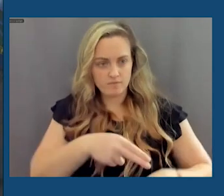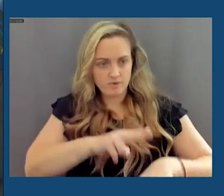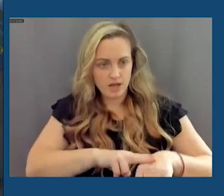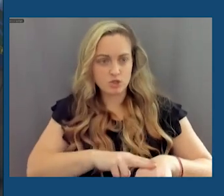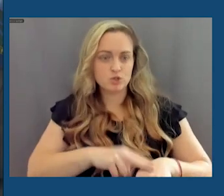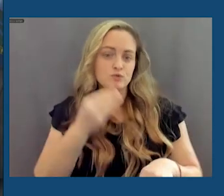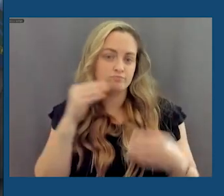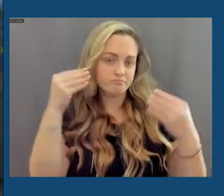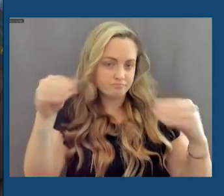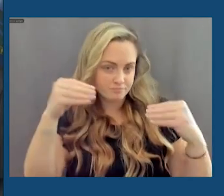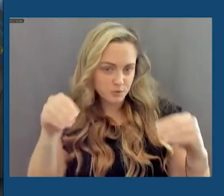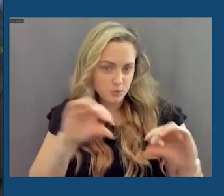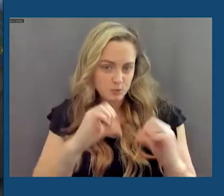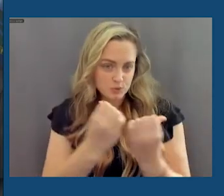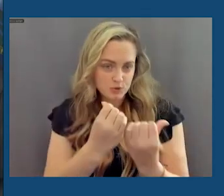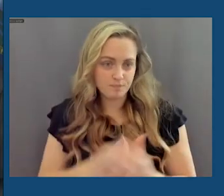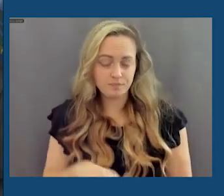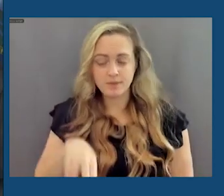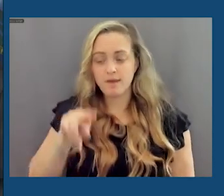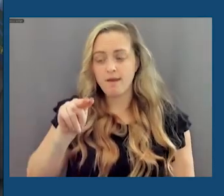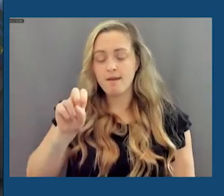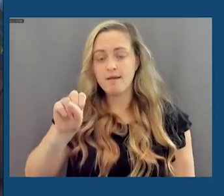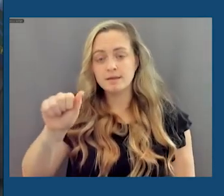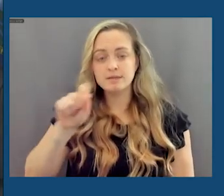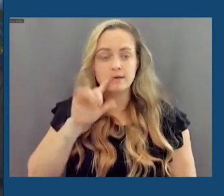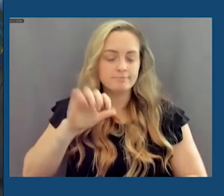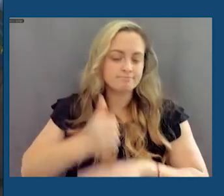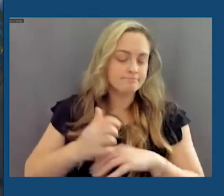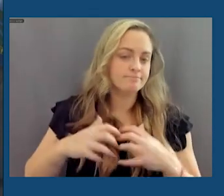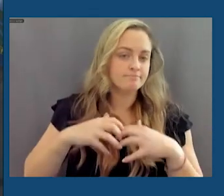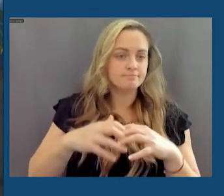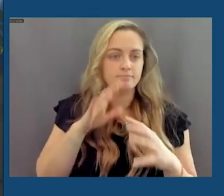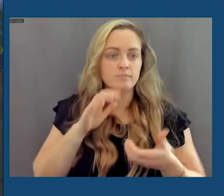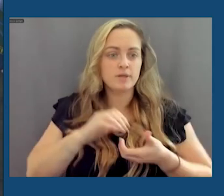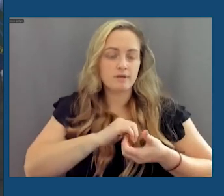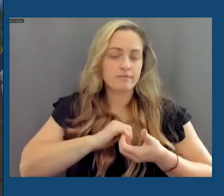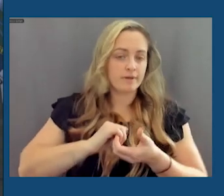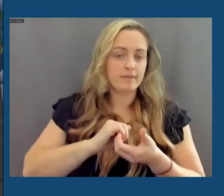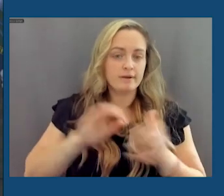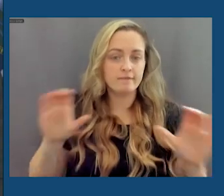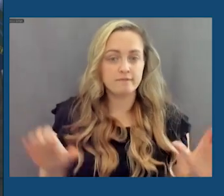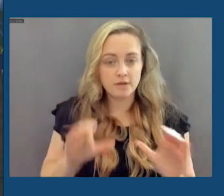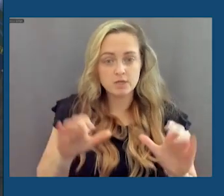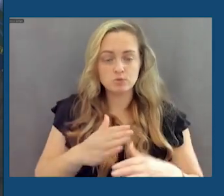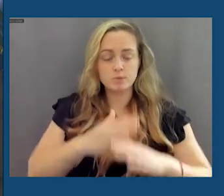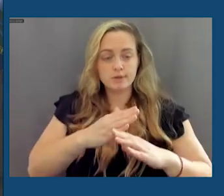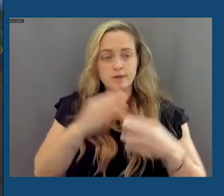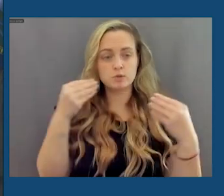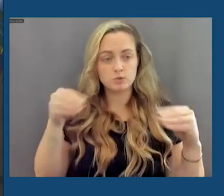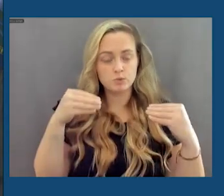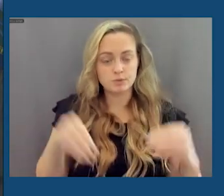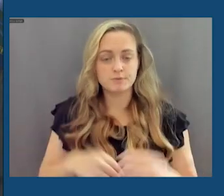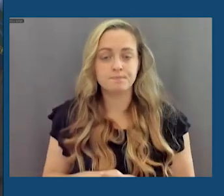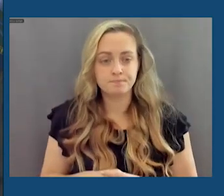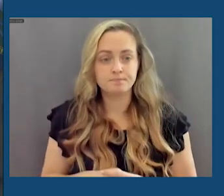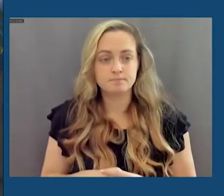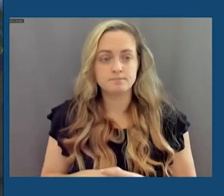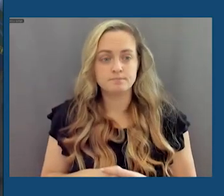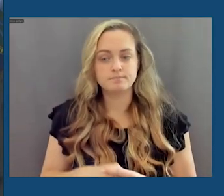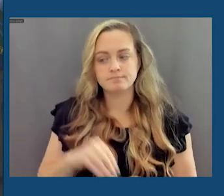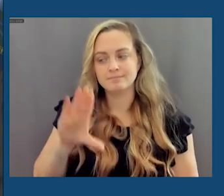Association. The NSA is the founding member of the Collective Action to Protect Our Stores Coalition, better known as